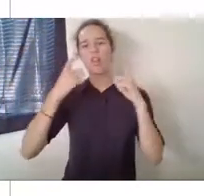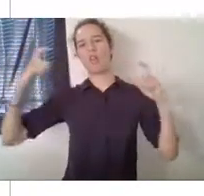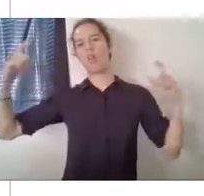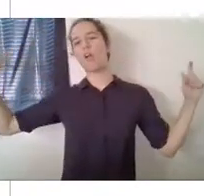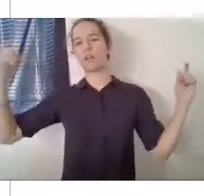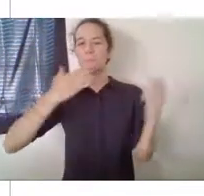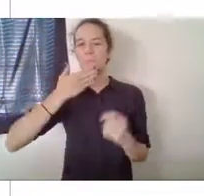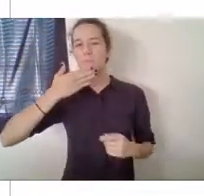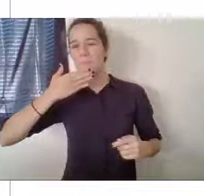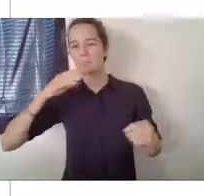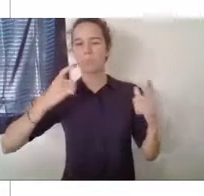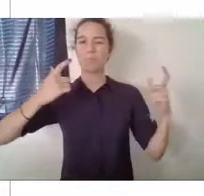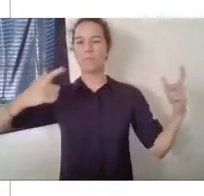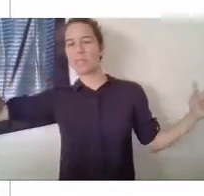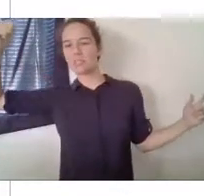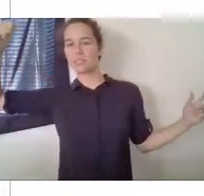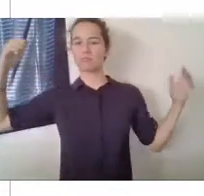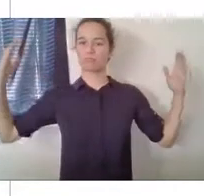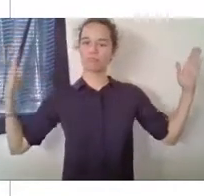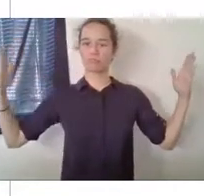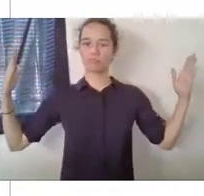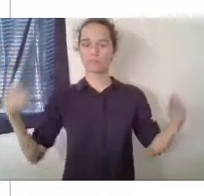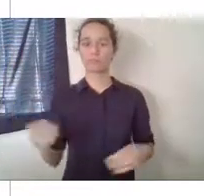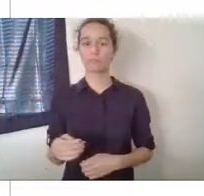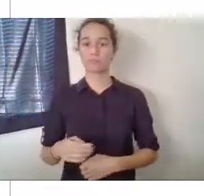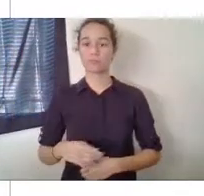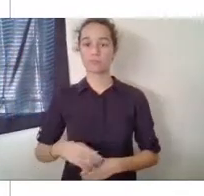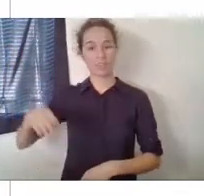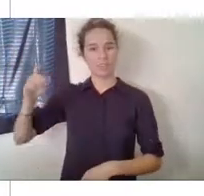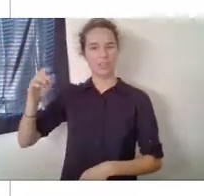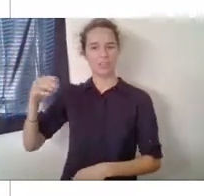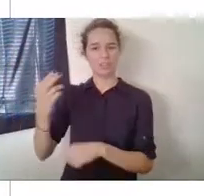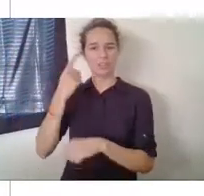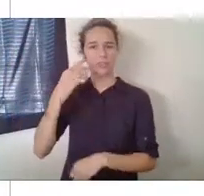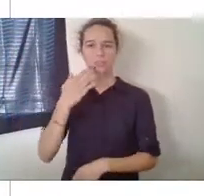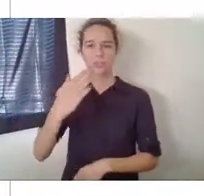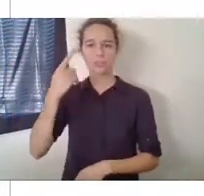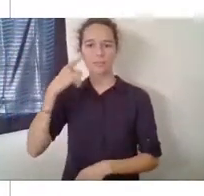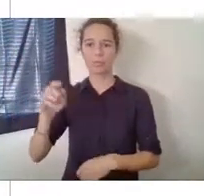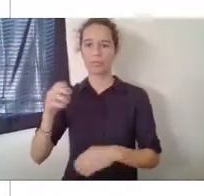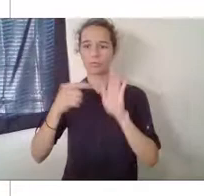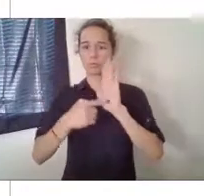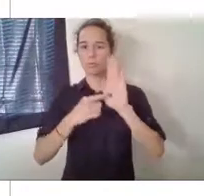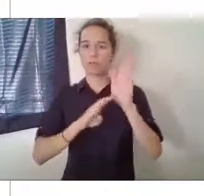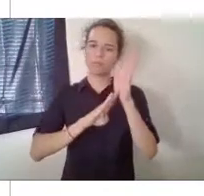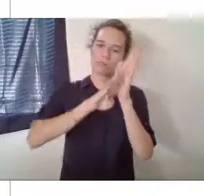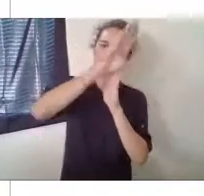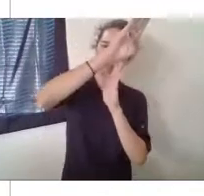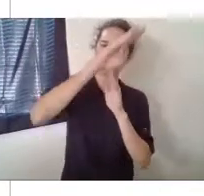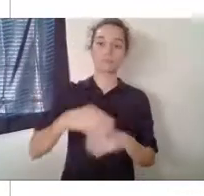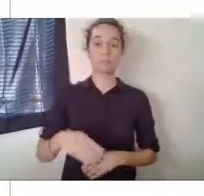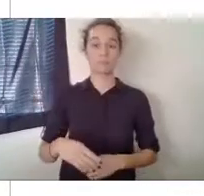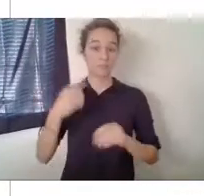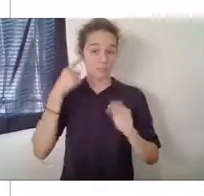match. For example, you can't say, "Profits are rising," with a gesture like this. So,